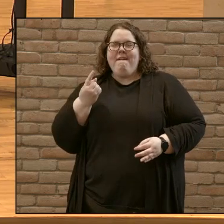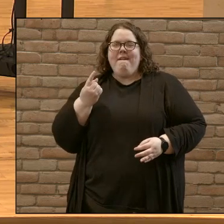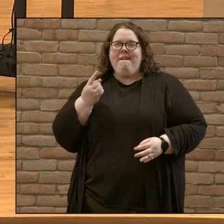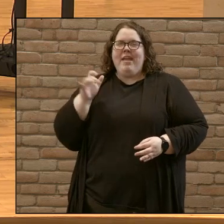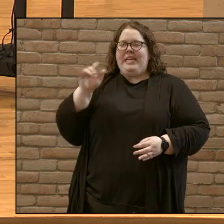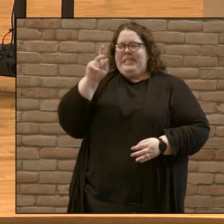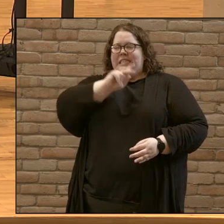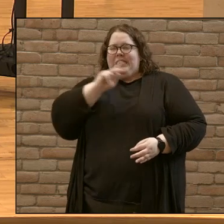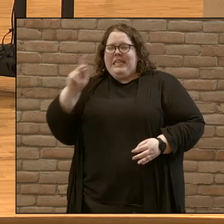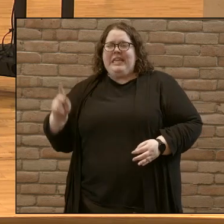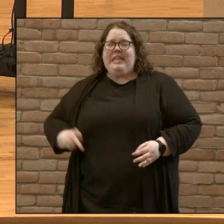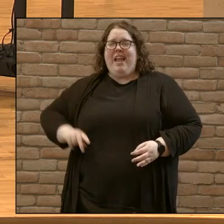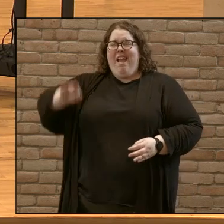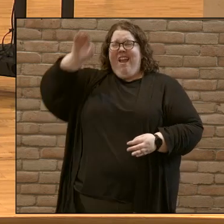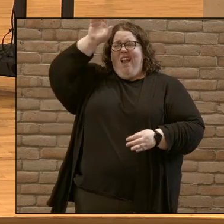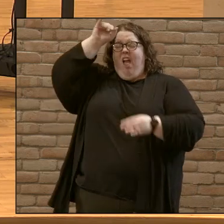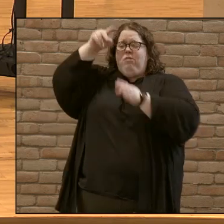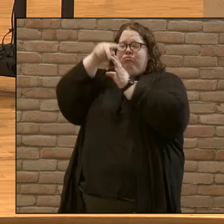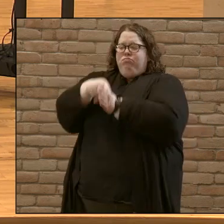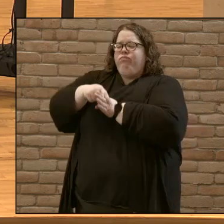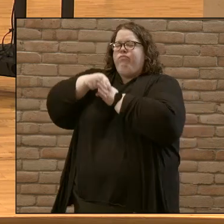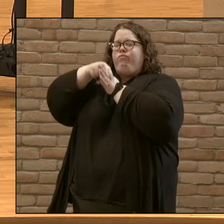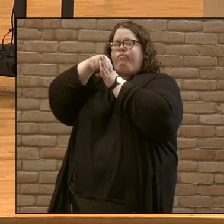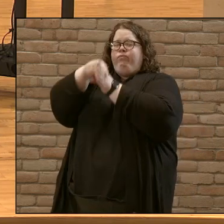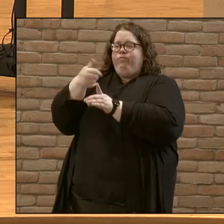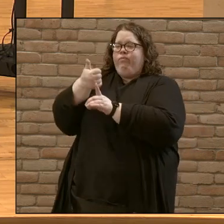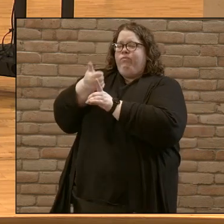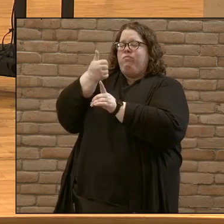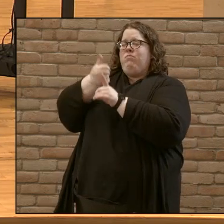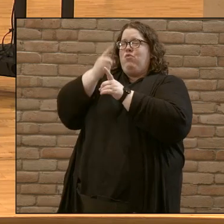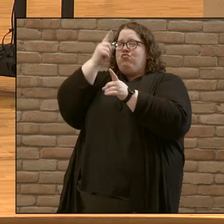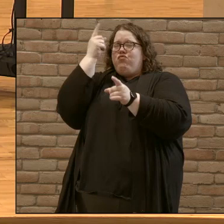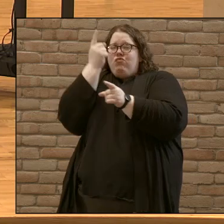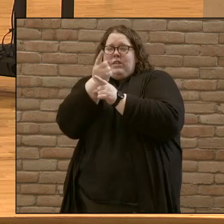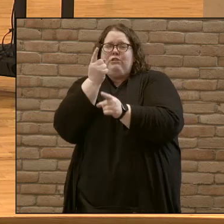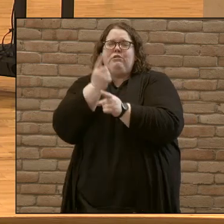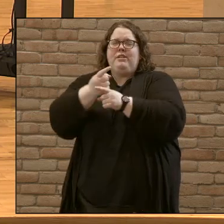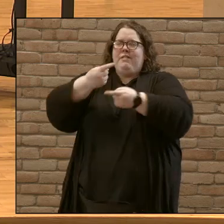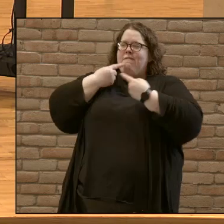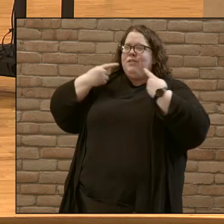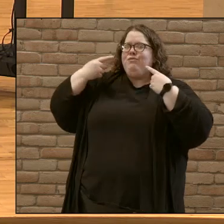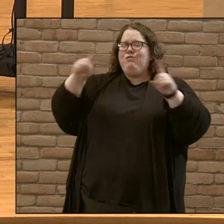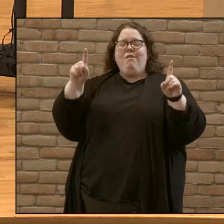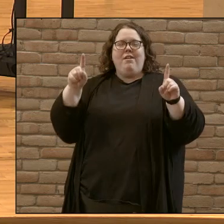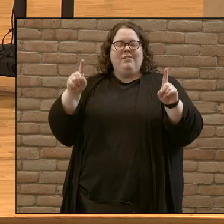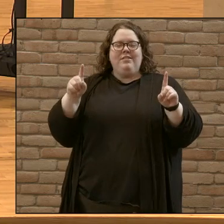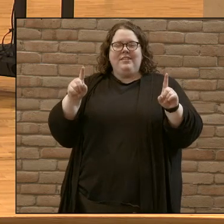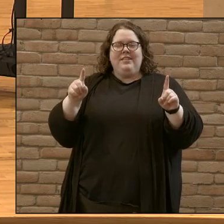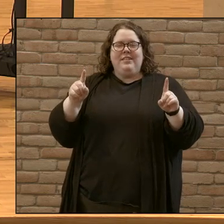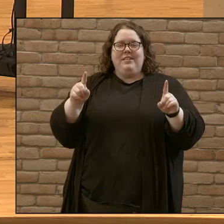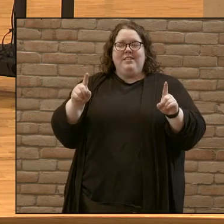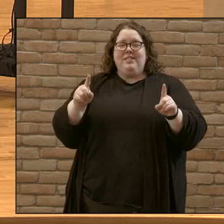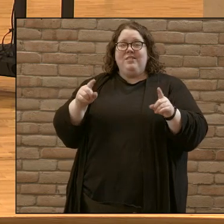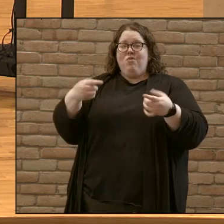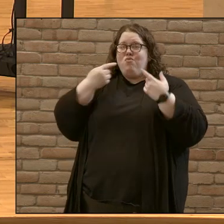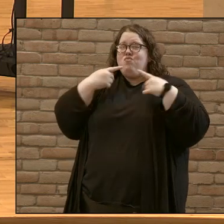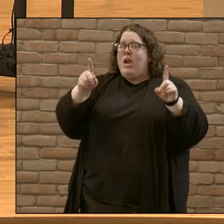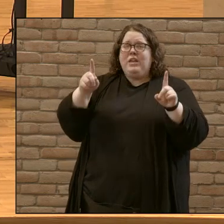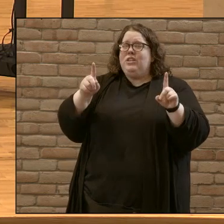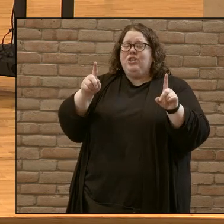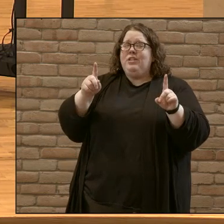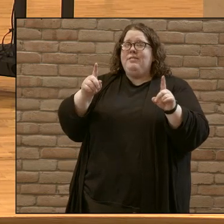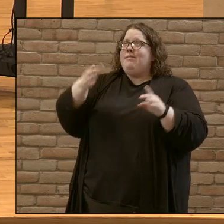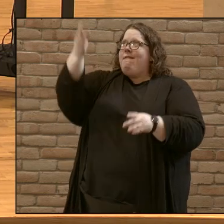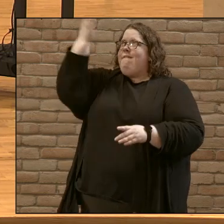king riding on a donkey. He is righteous and victorious. No one is righteous but God. No